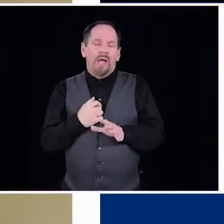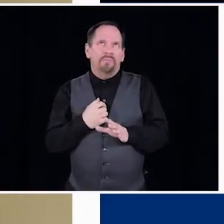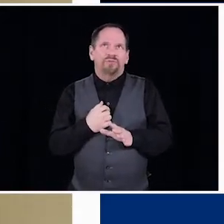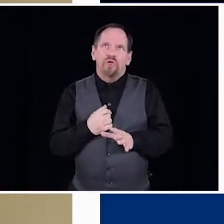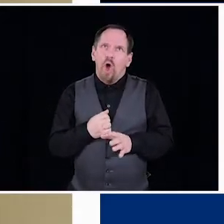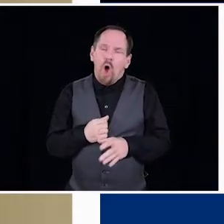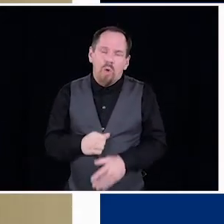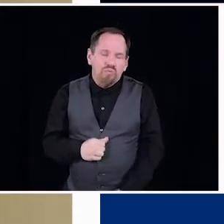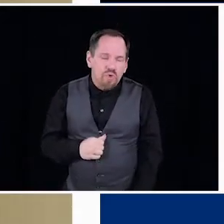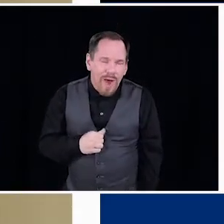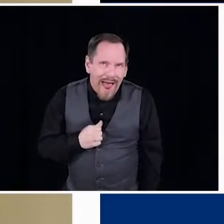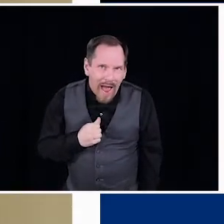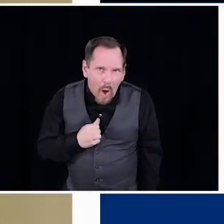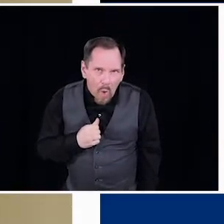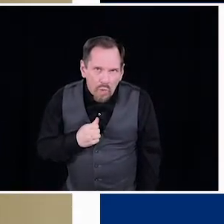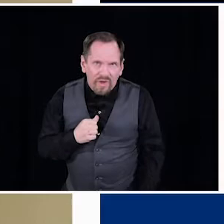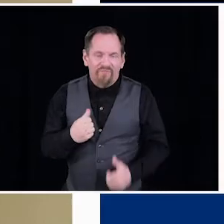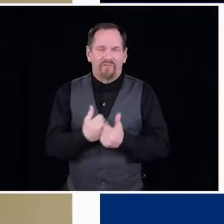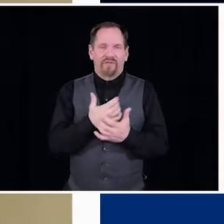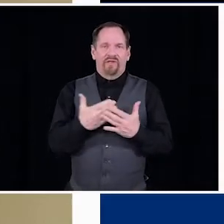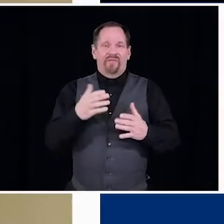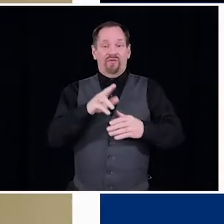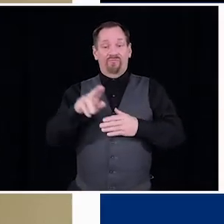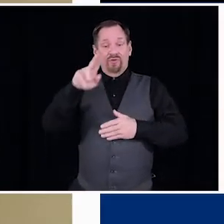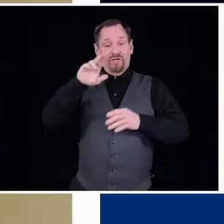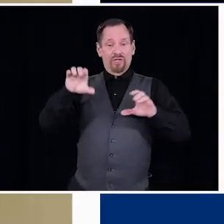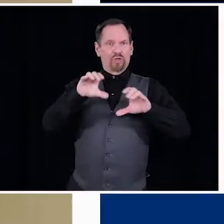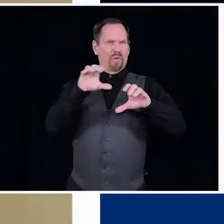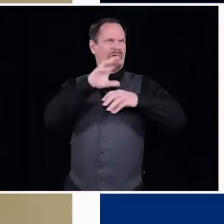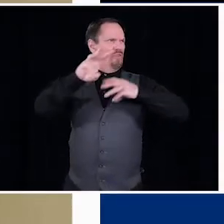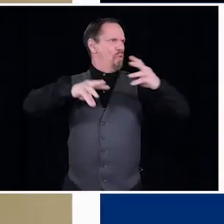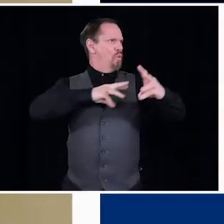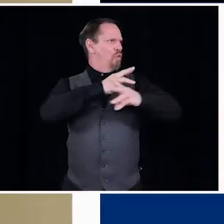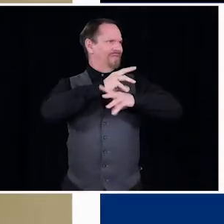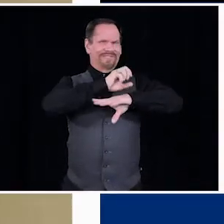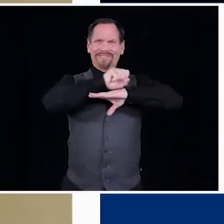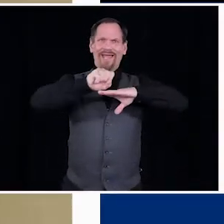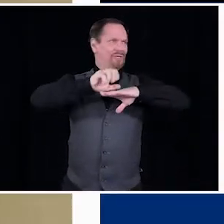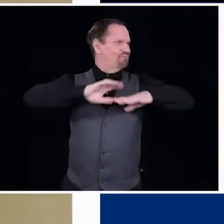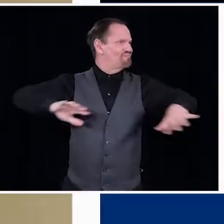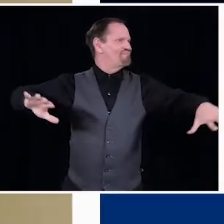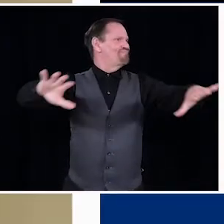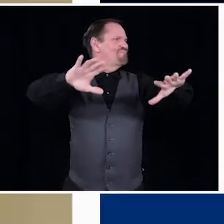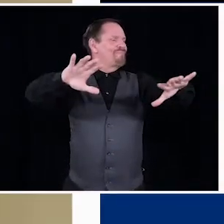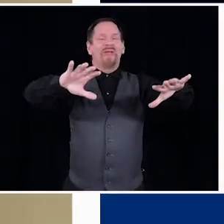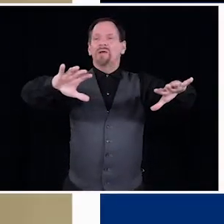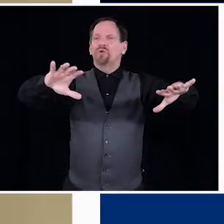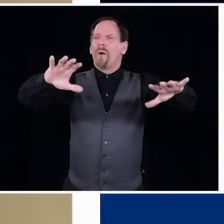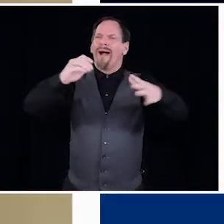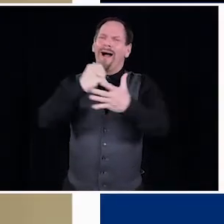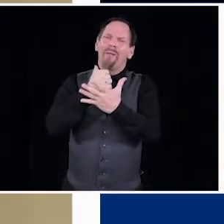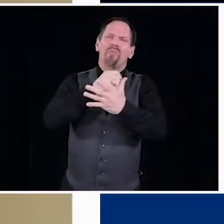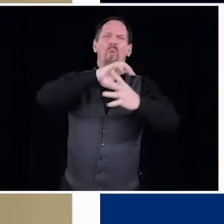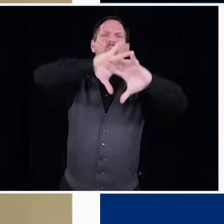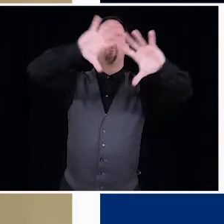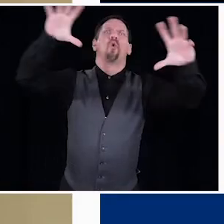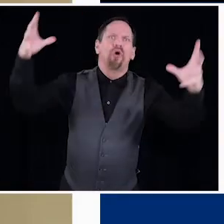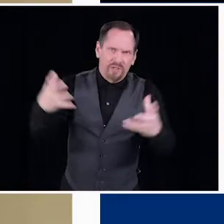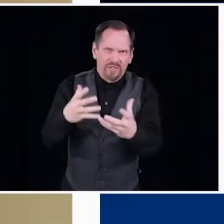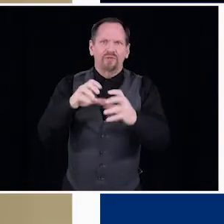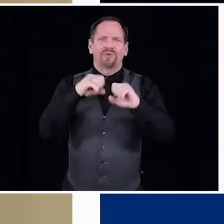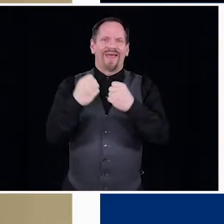I am so proud of everything the university is doing on the world stage to help our global society deal with this